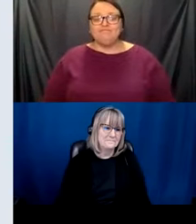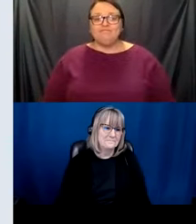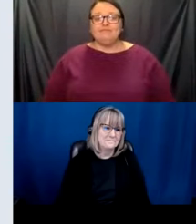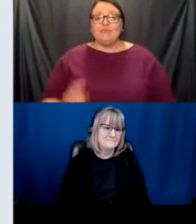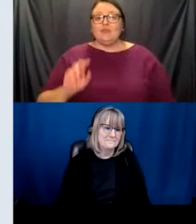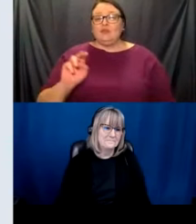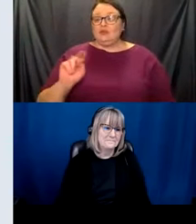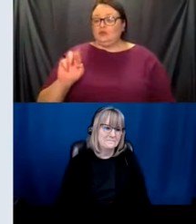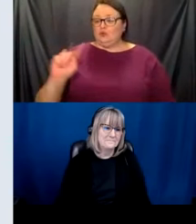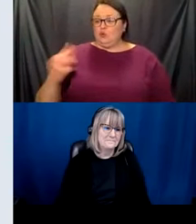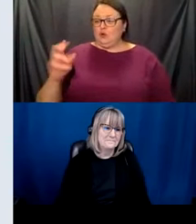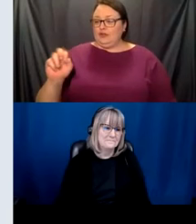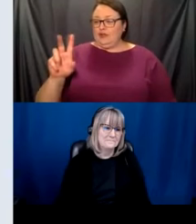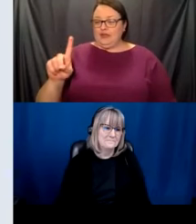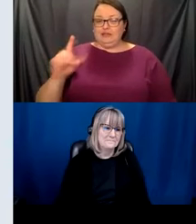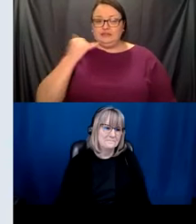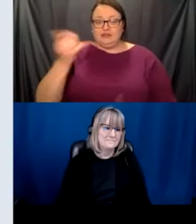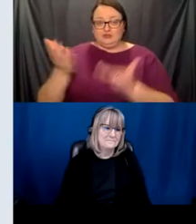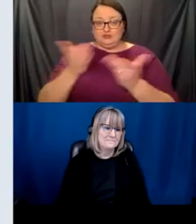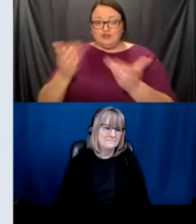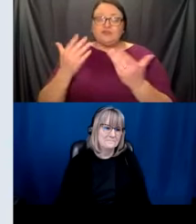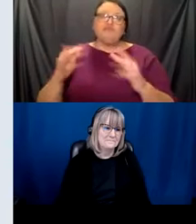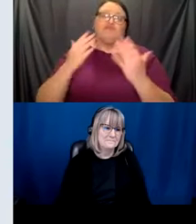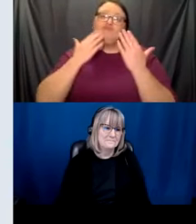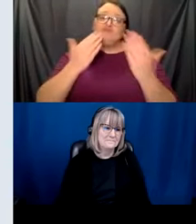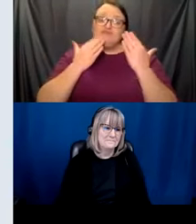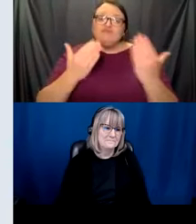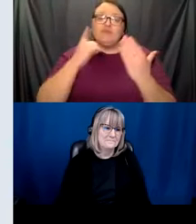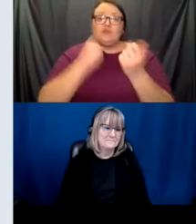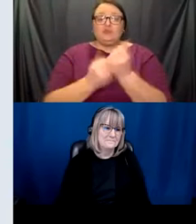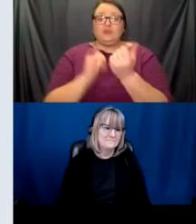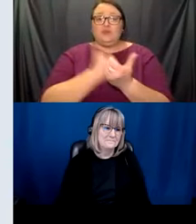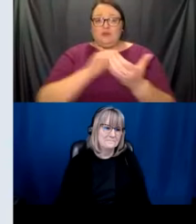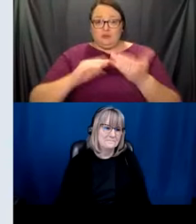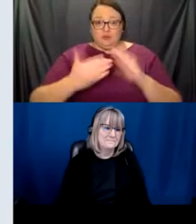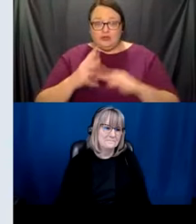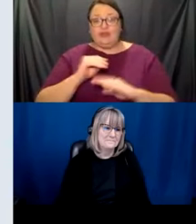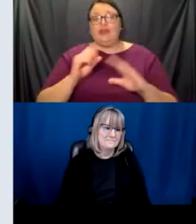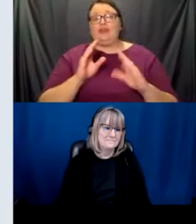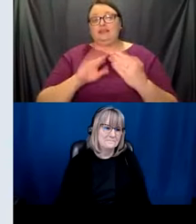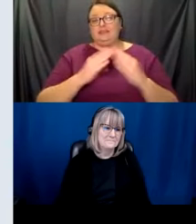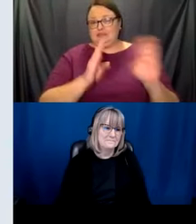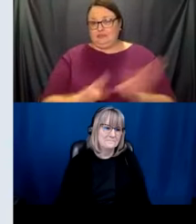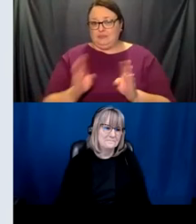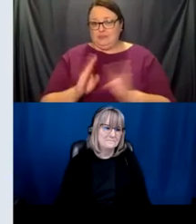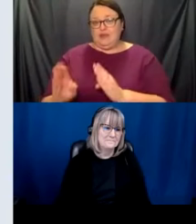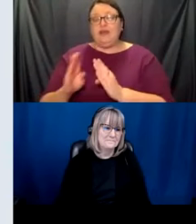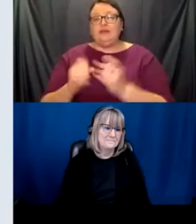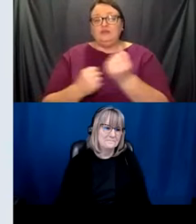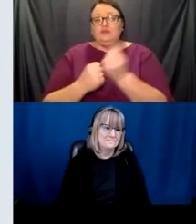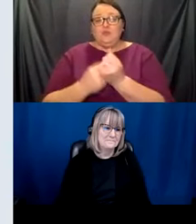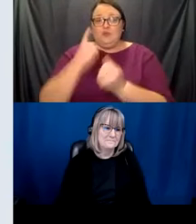North End Teleservices is beyond grateful for the support of our community and for the city's planning support of North